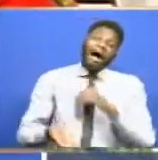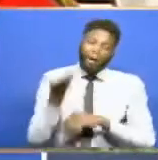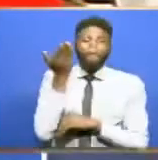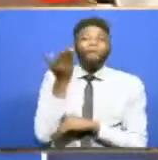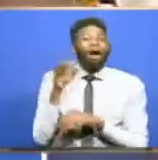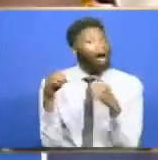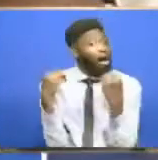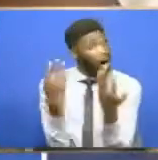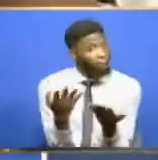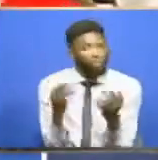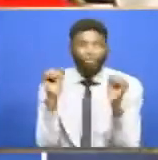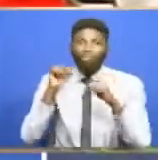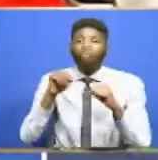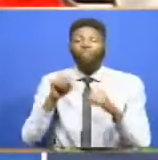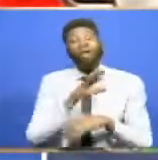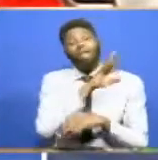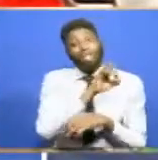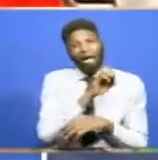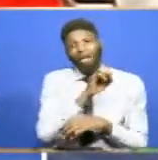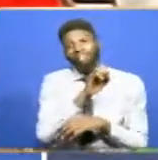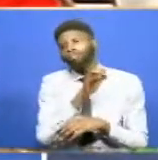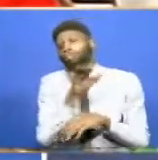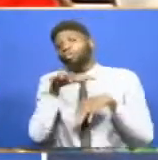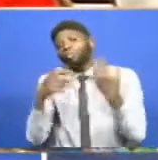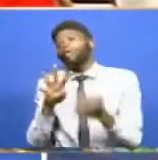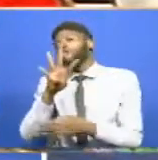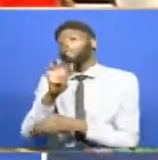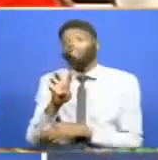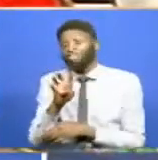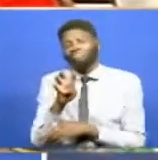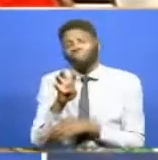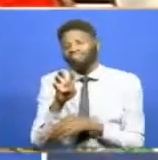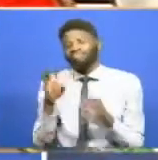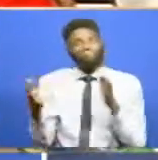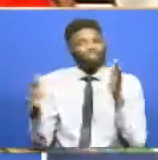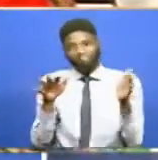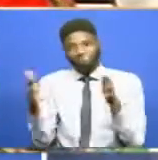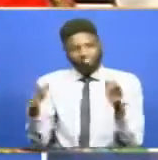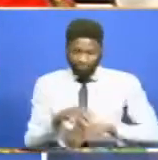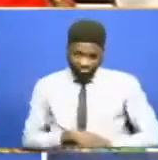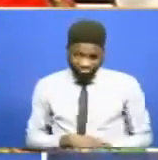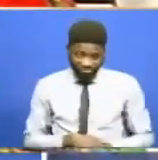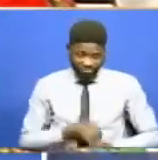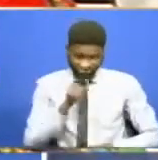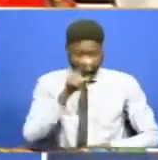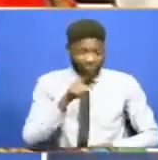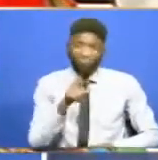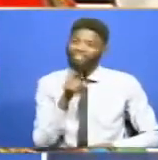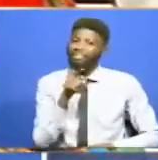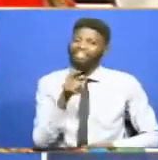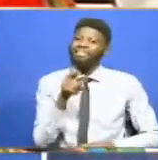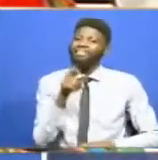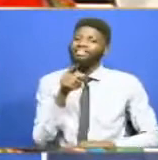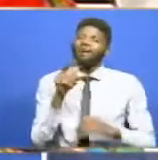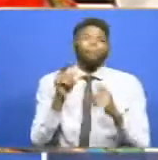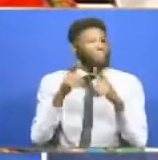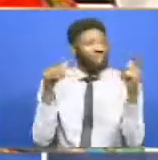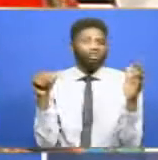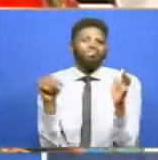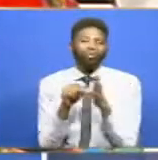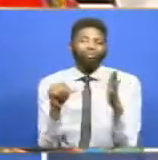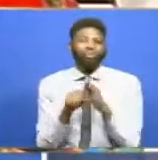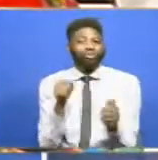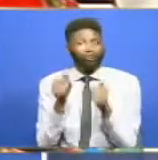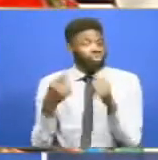as between 30 and 40 shillings. So that is a major issue that you're